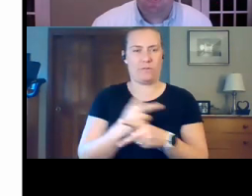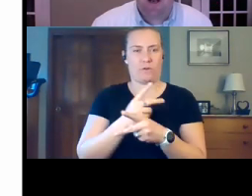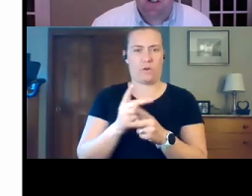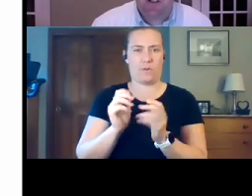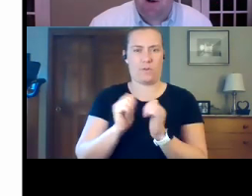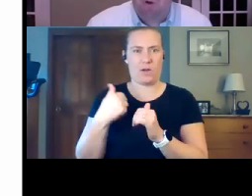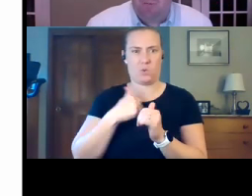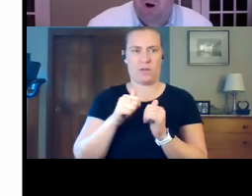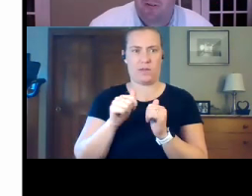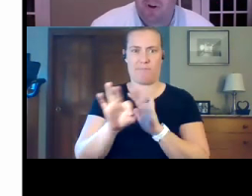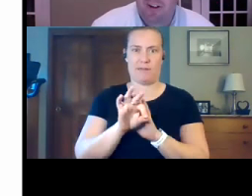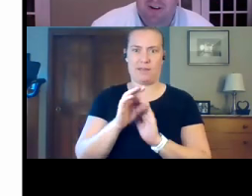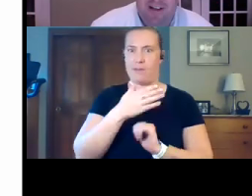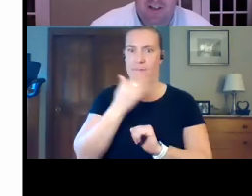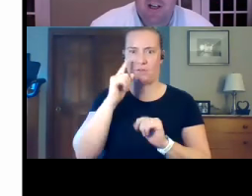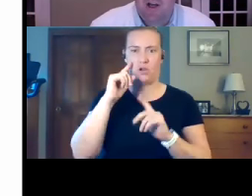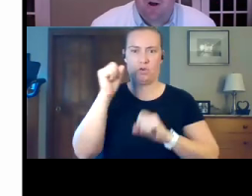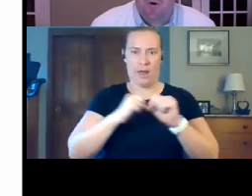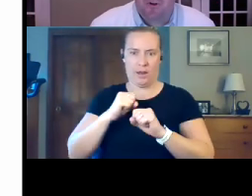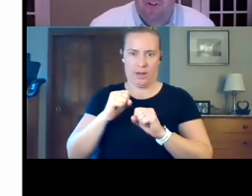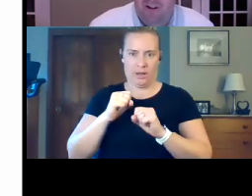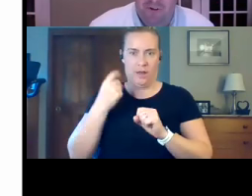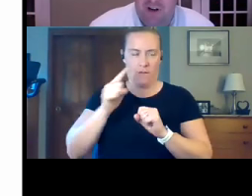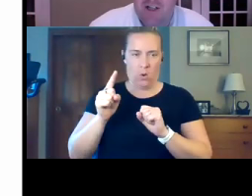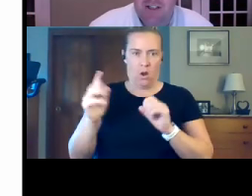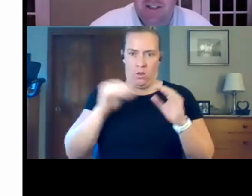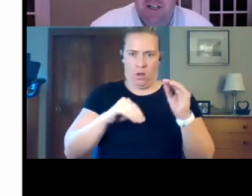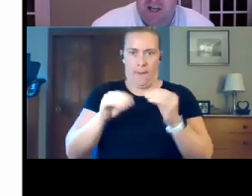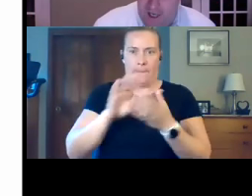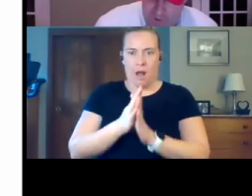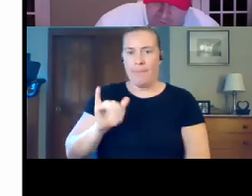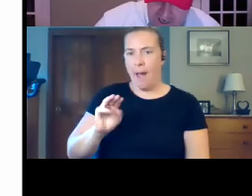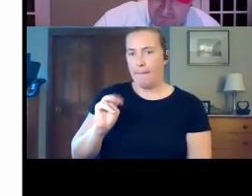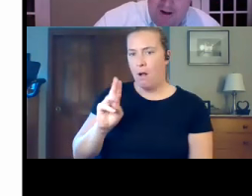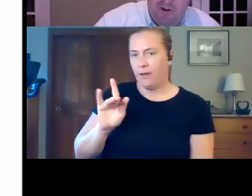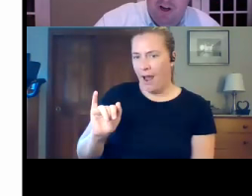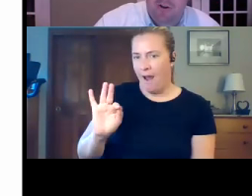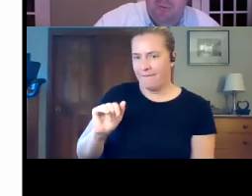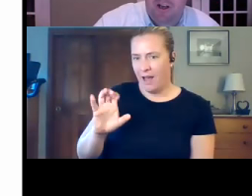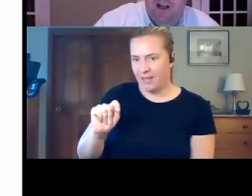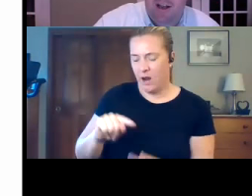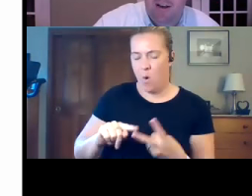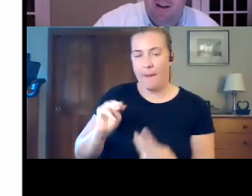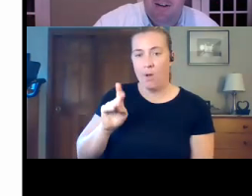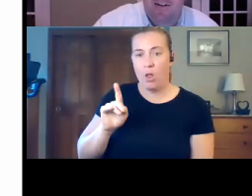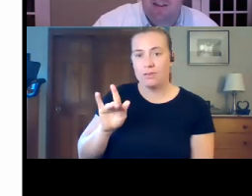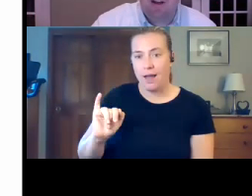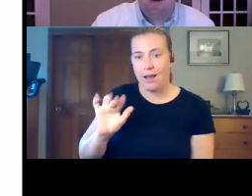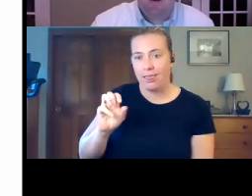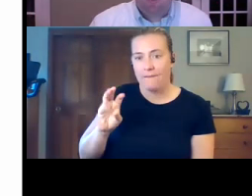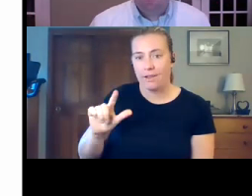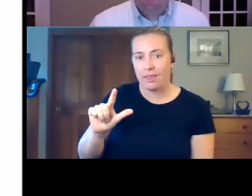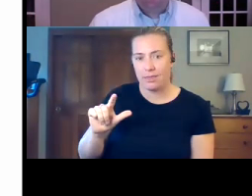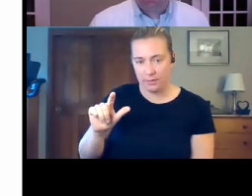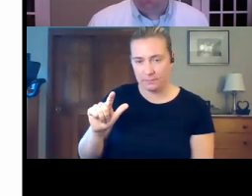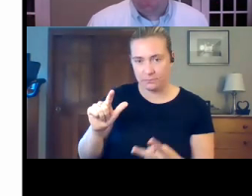component strategies that will be a part of multifaceted or multi-level strategies? And we might have time to talk a little bit on day 3